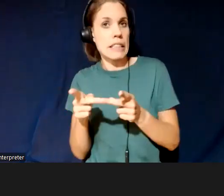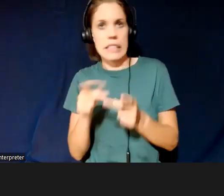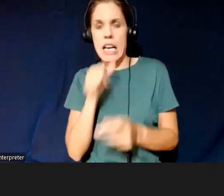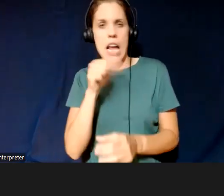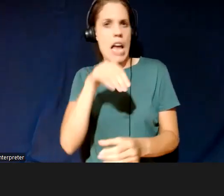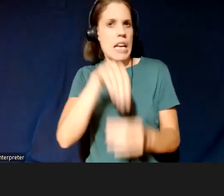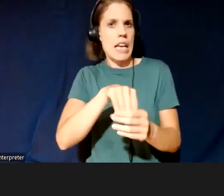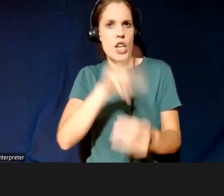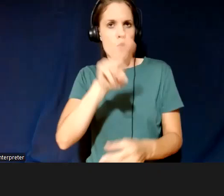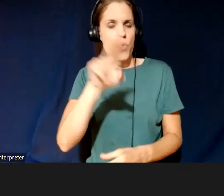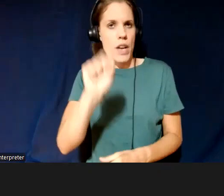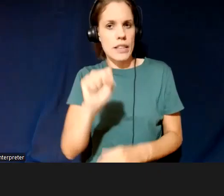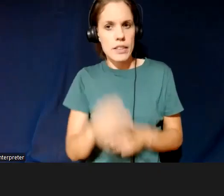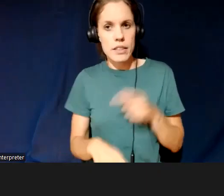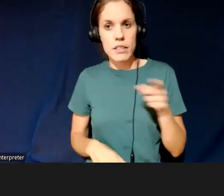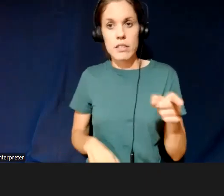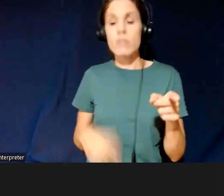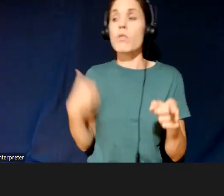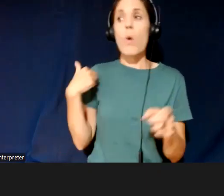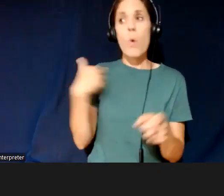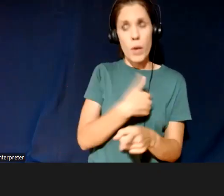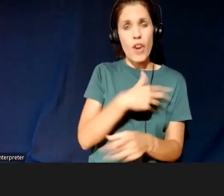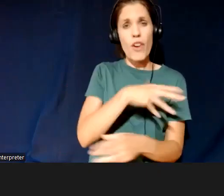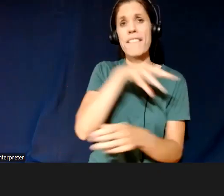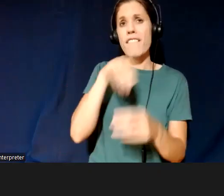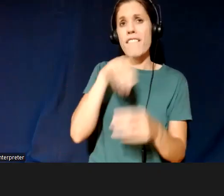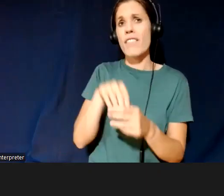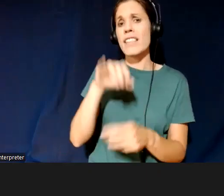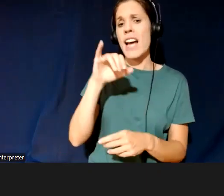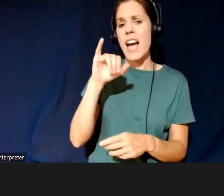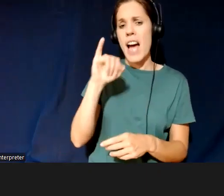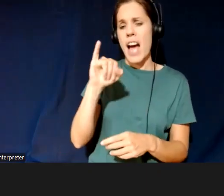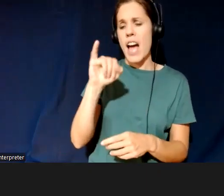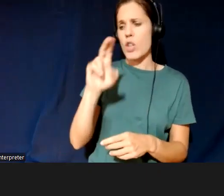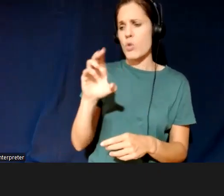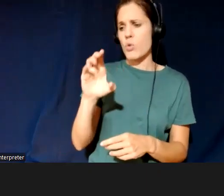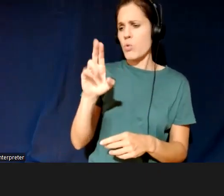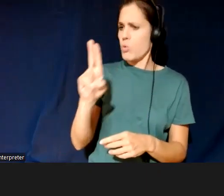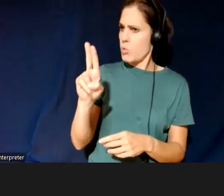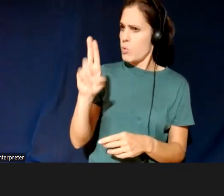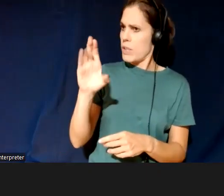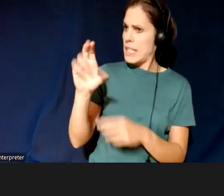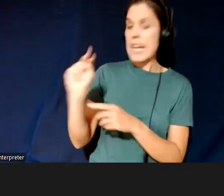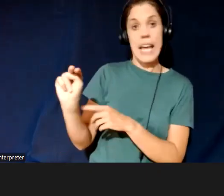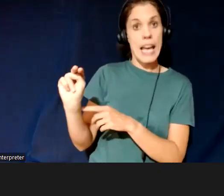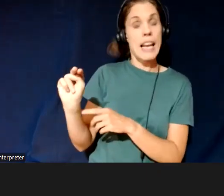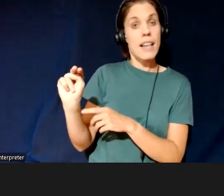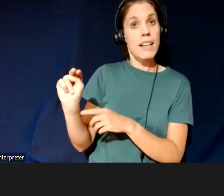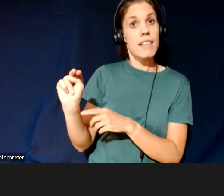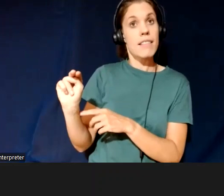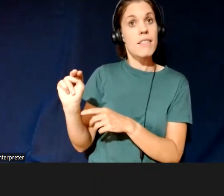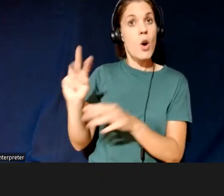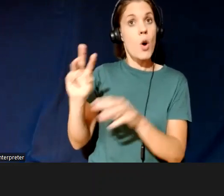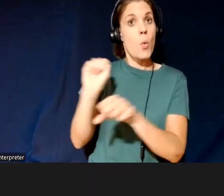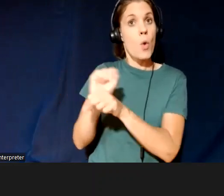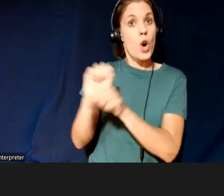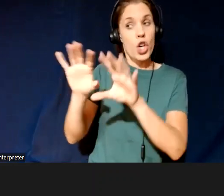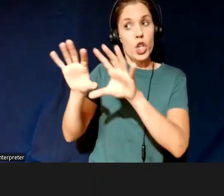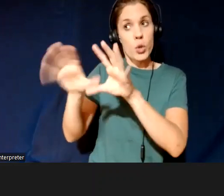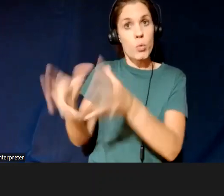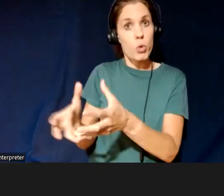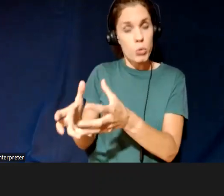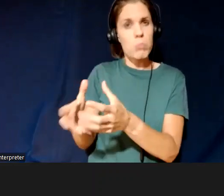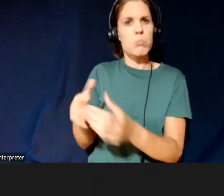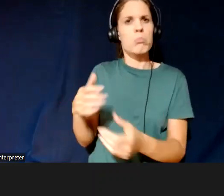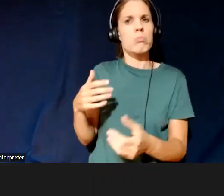involved with the IUCN climate change work group. And so we're trying to, broaden its utility outside of